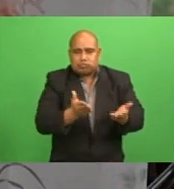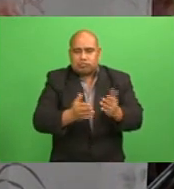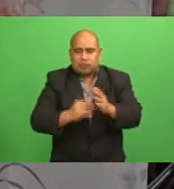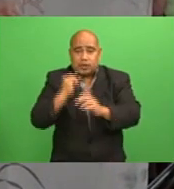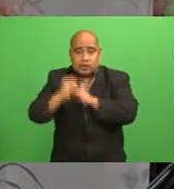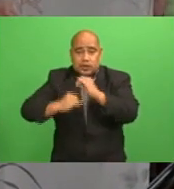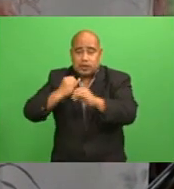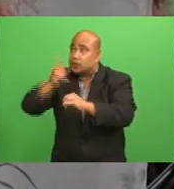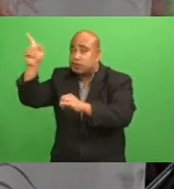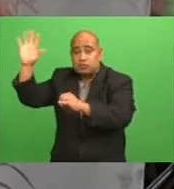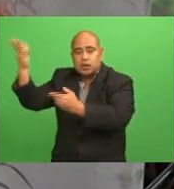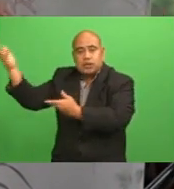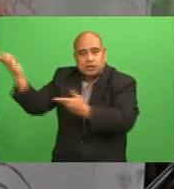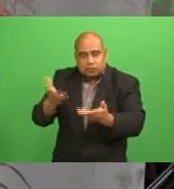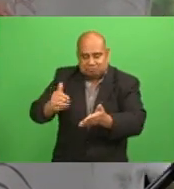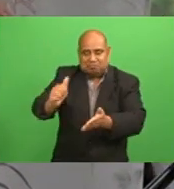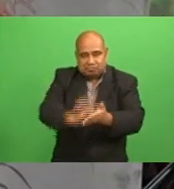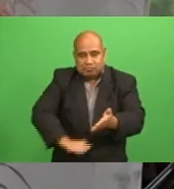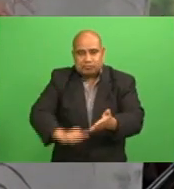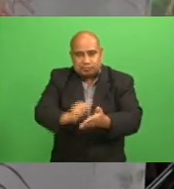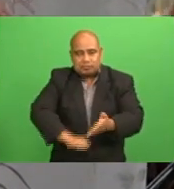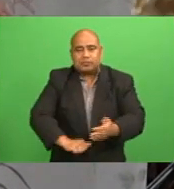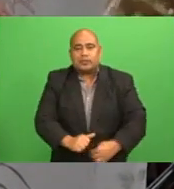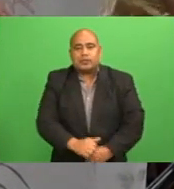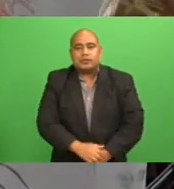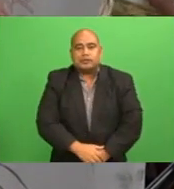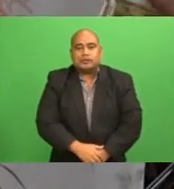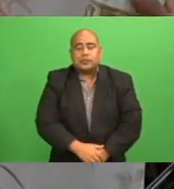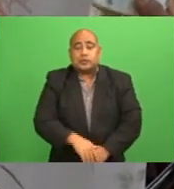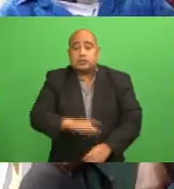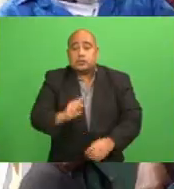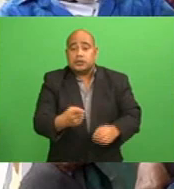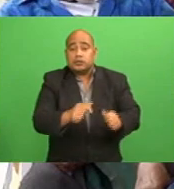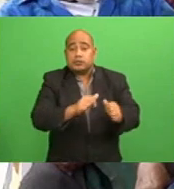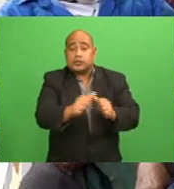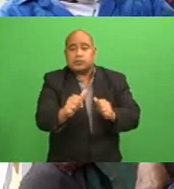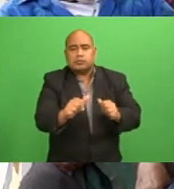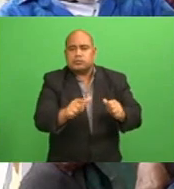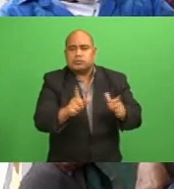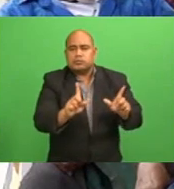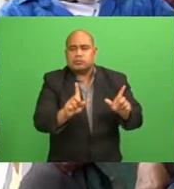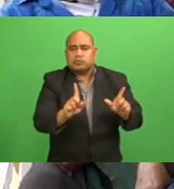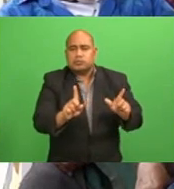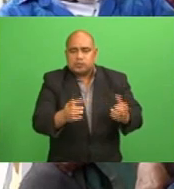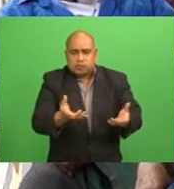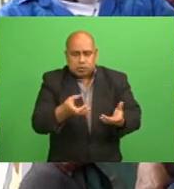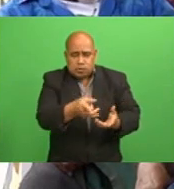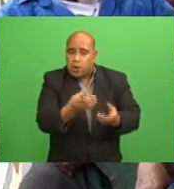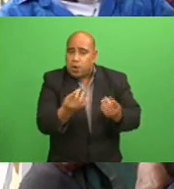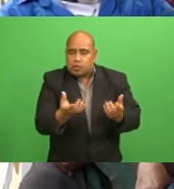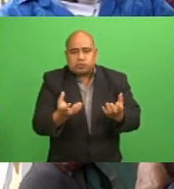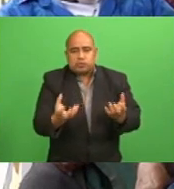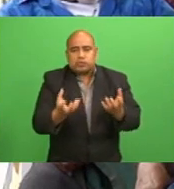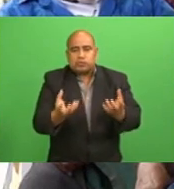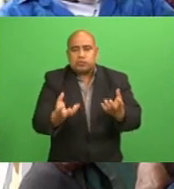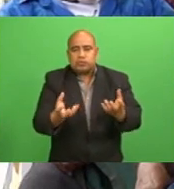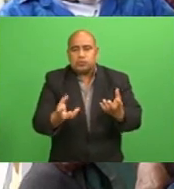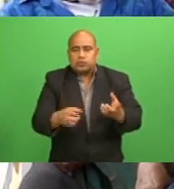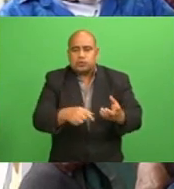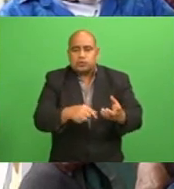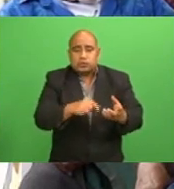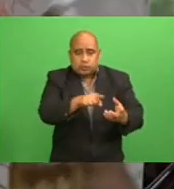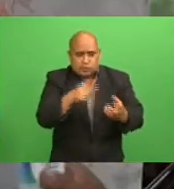And as such, the best thing to do is this cooking oil. Totally naturally